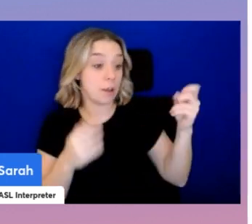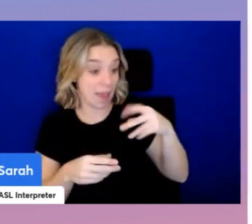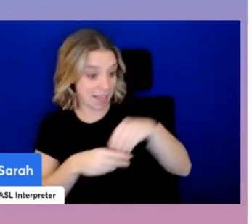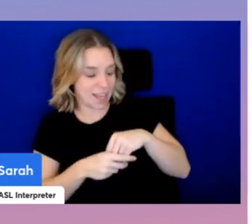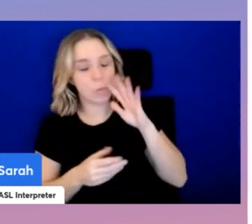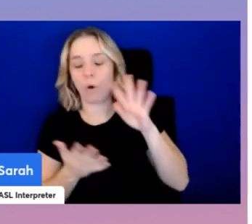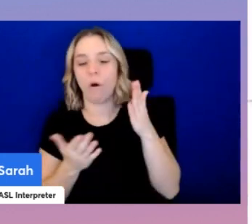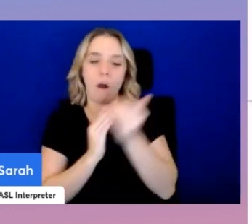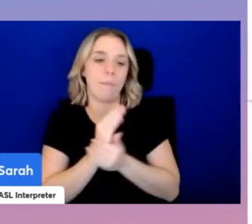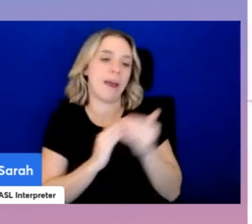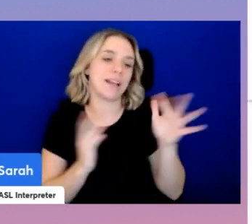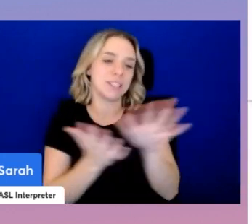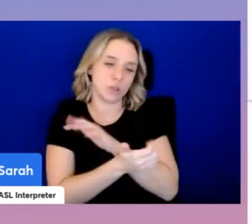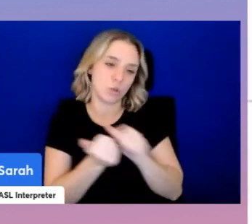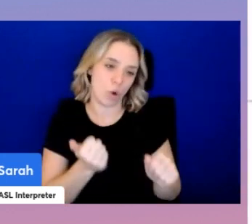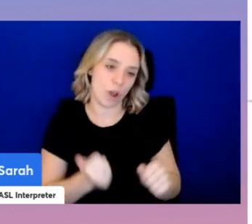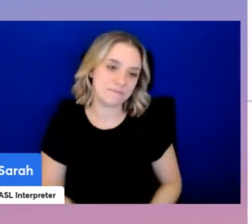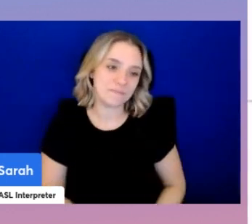destroyed.